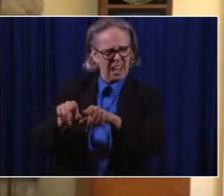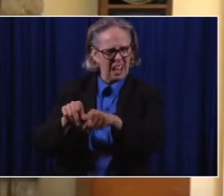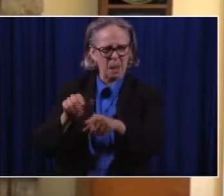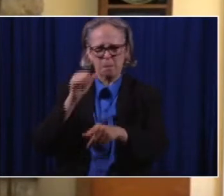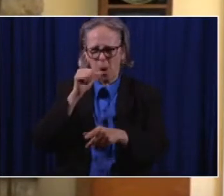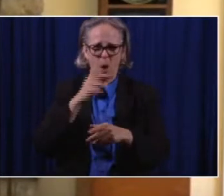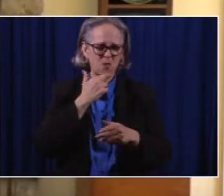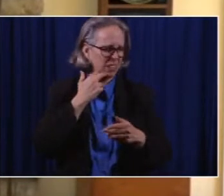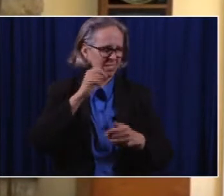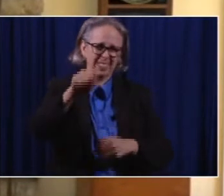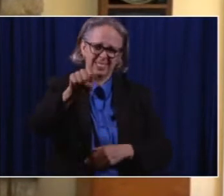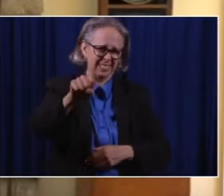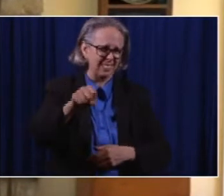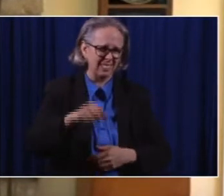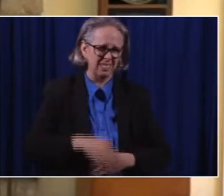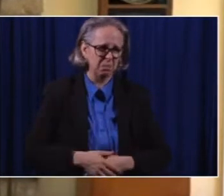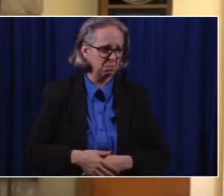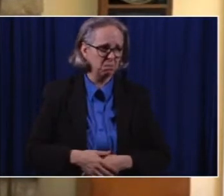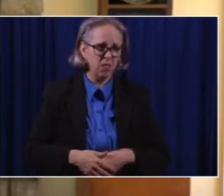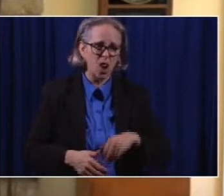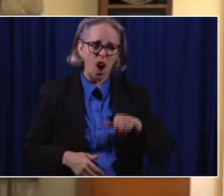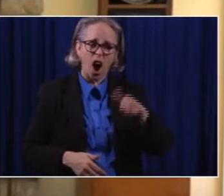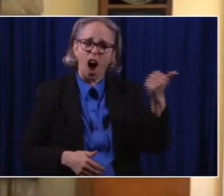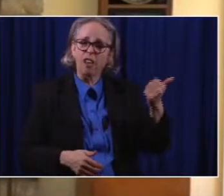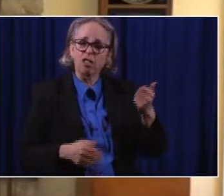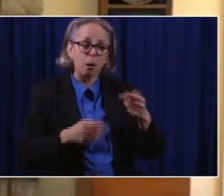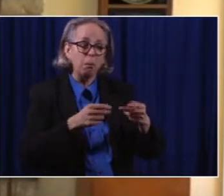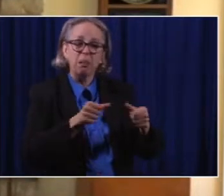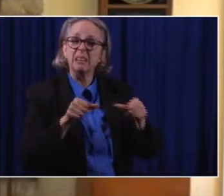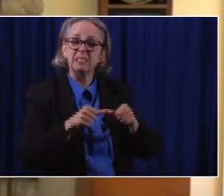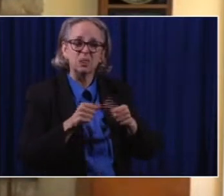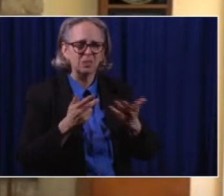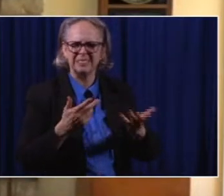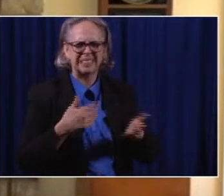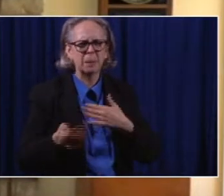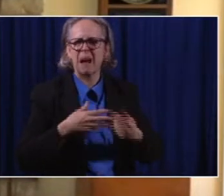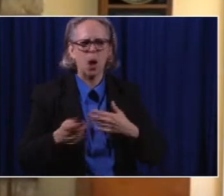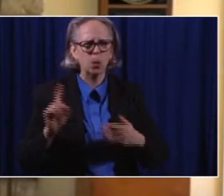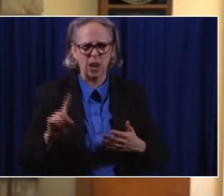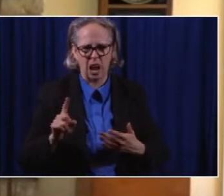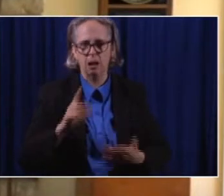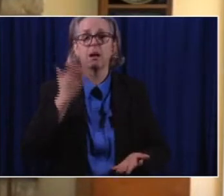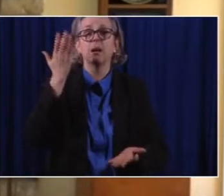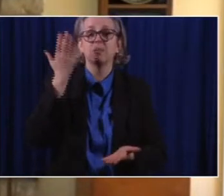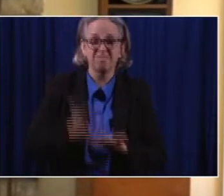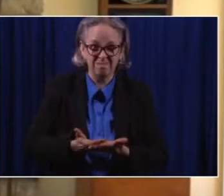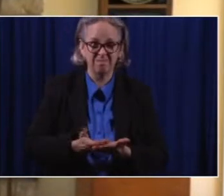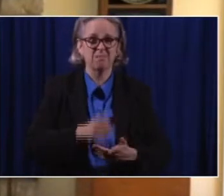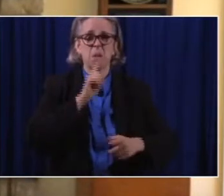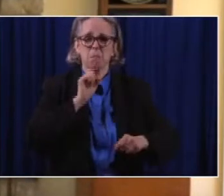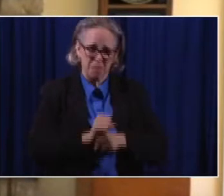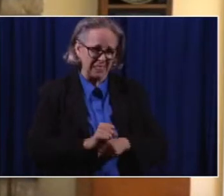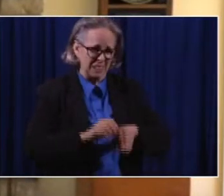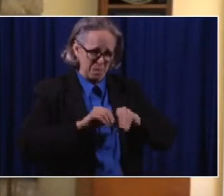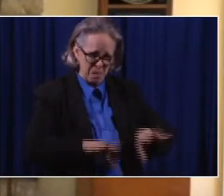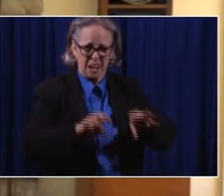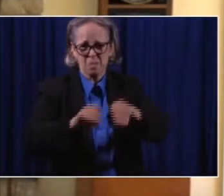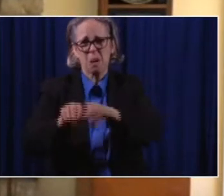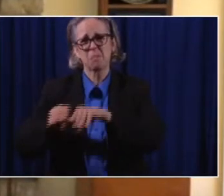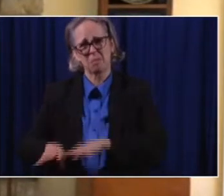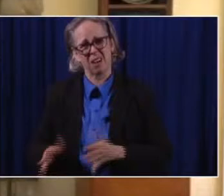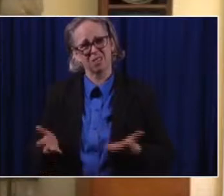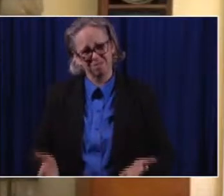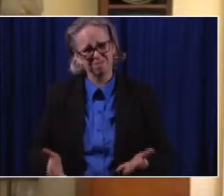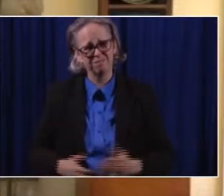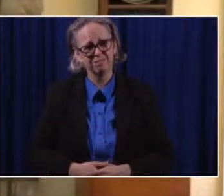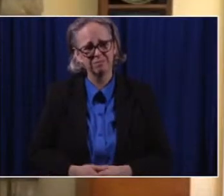places? Absolutely. We got spread all over the place. And I think I've talked a lot about the weddings